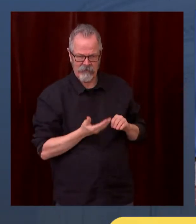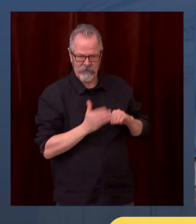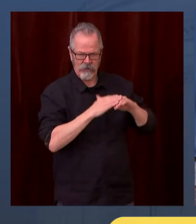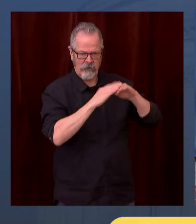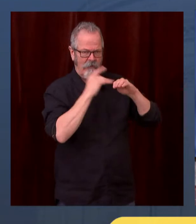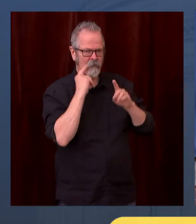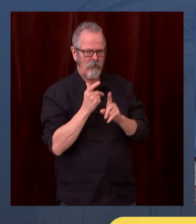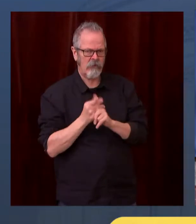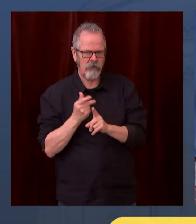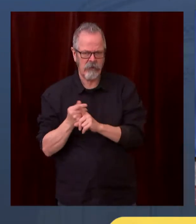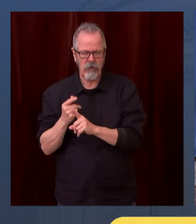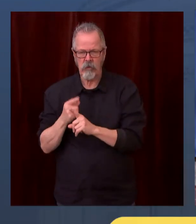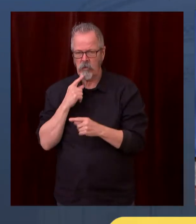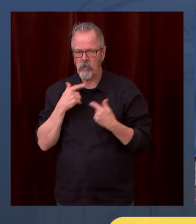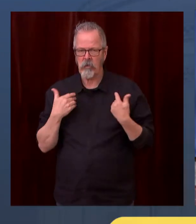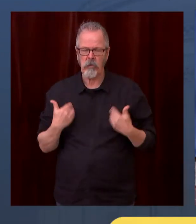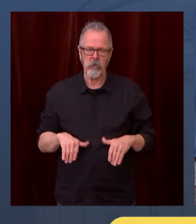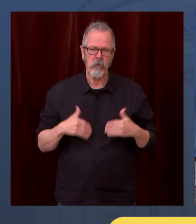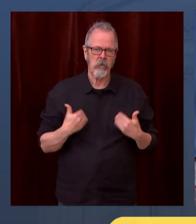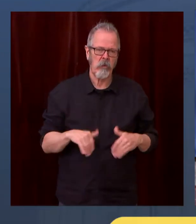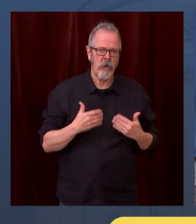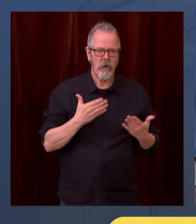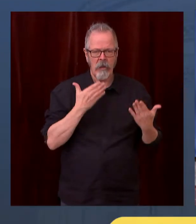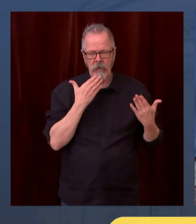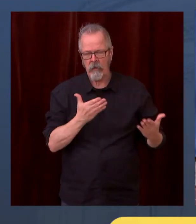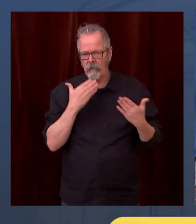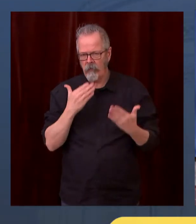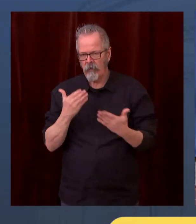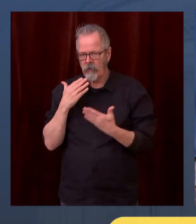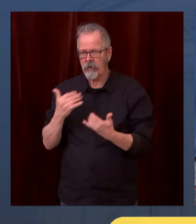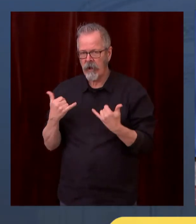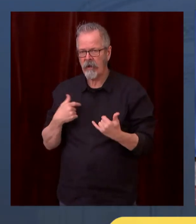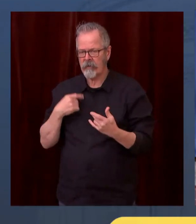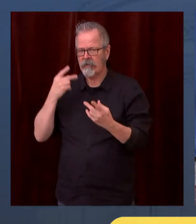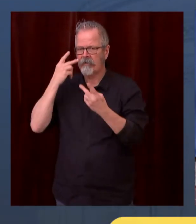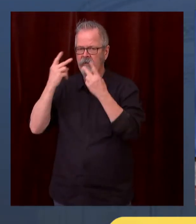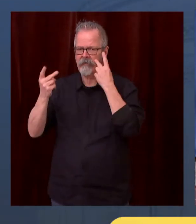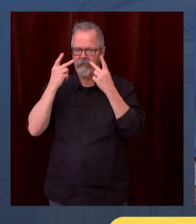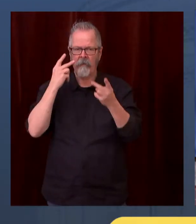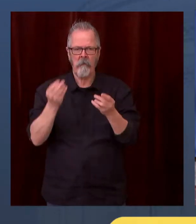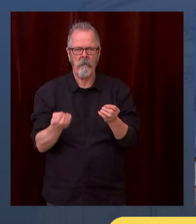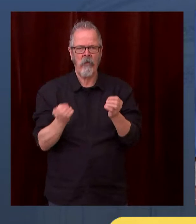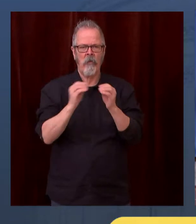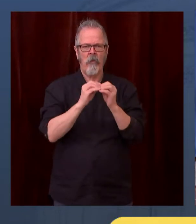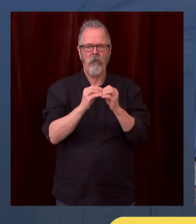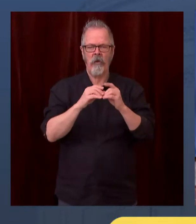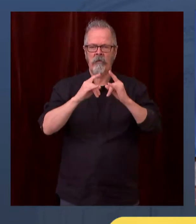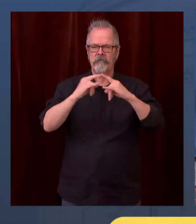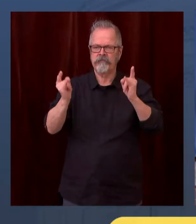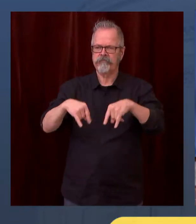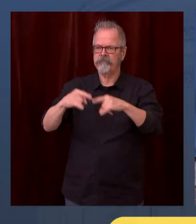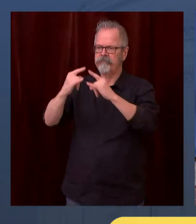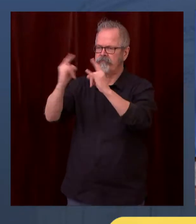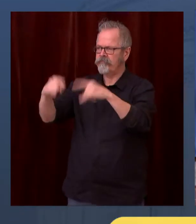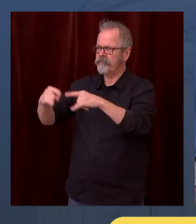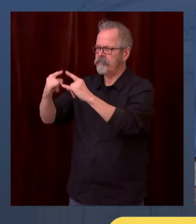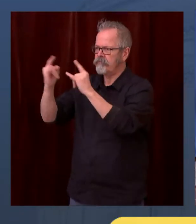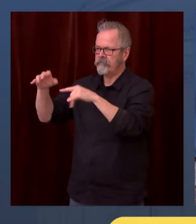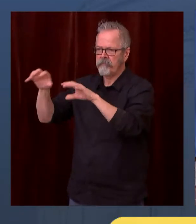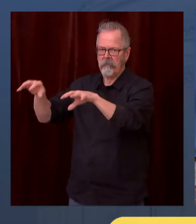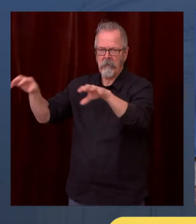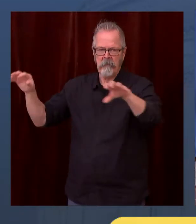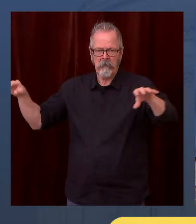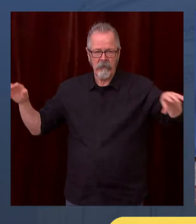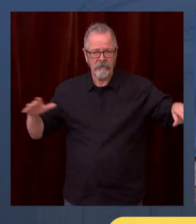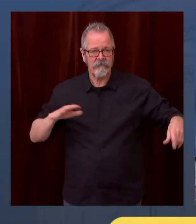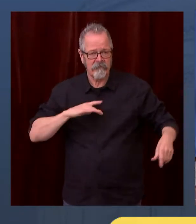gratifying. We have now seen whole new industries come into the game, including public-private partnerships, which are quite unique in the